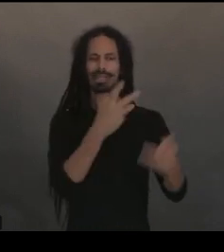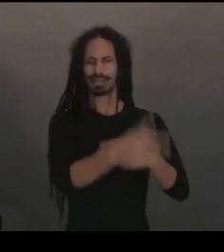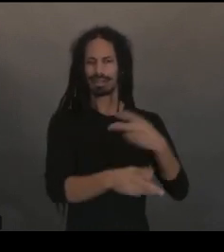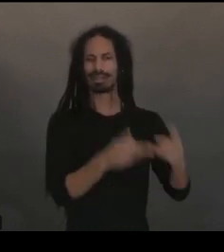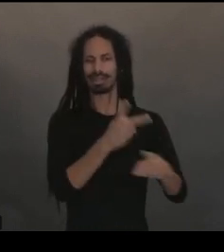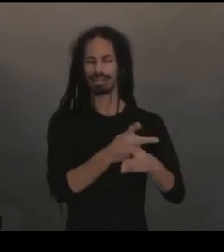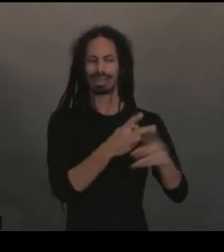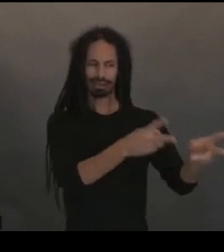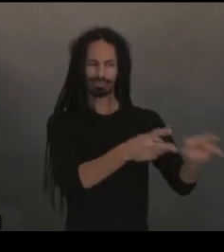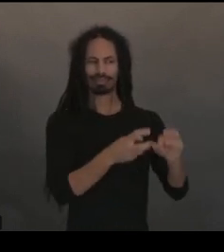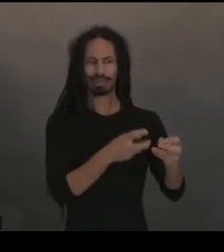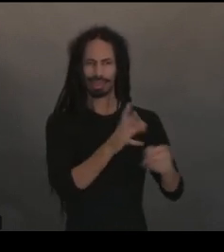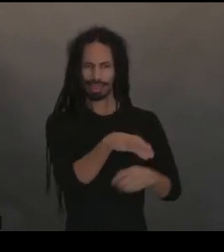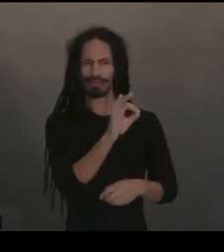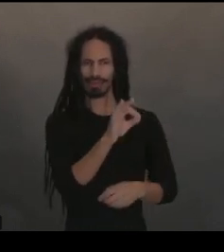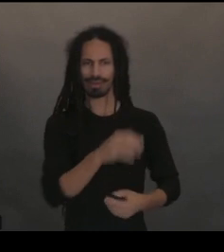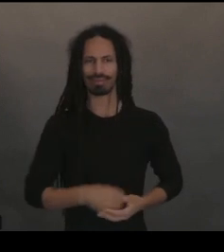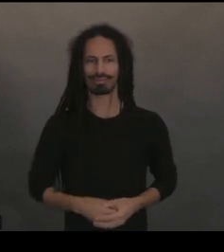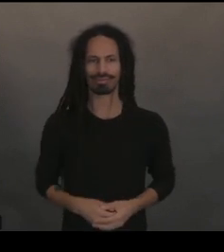using.